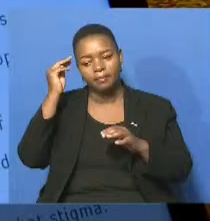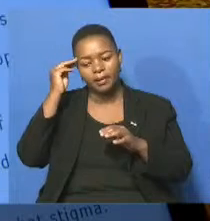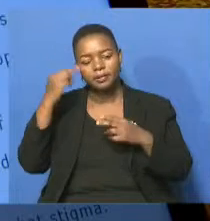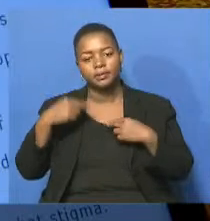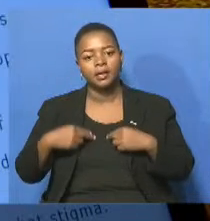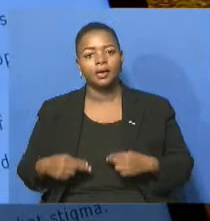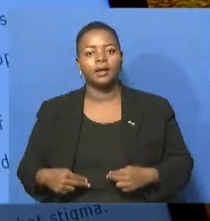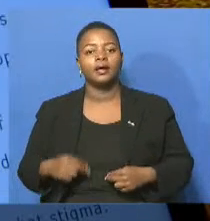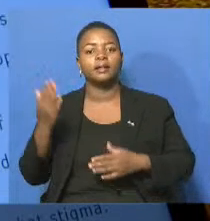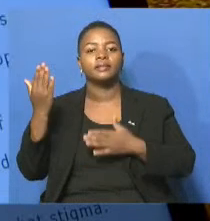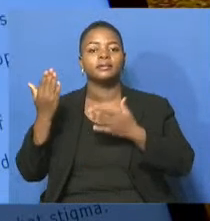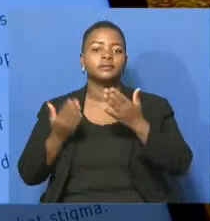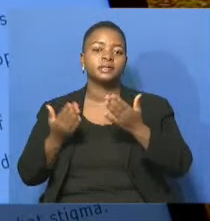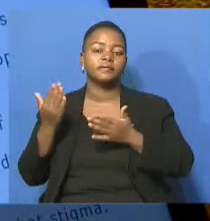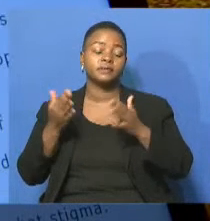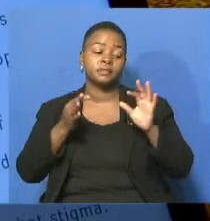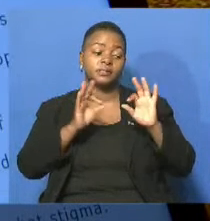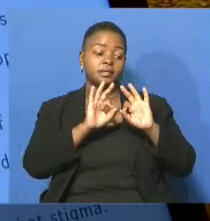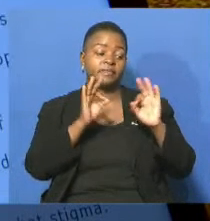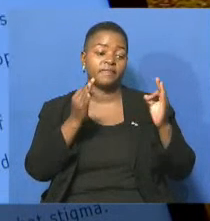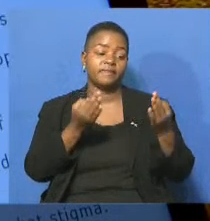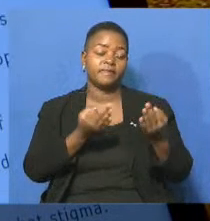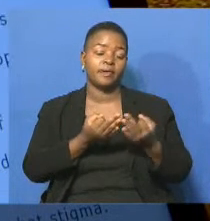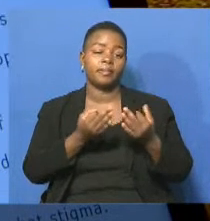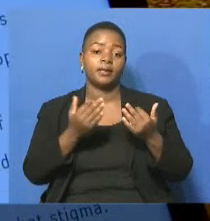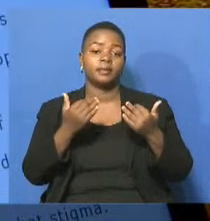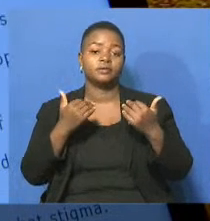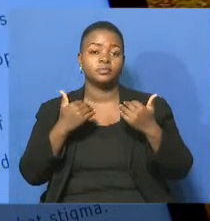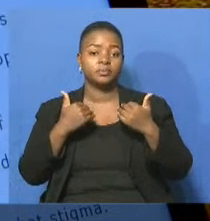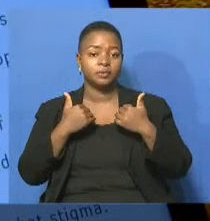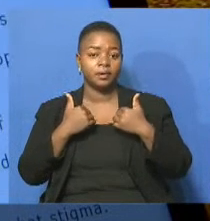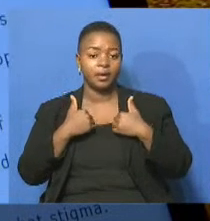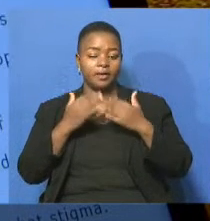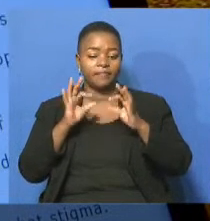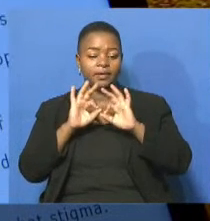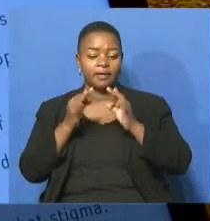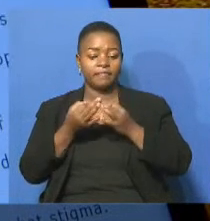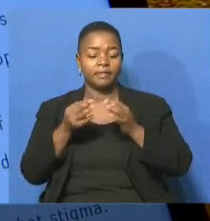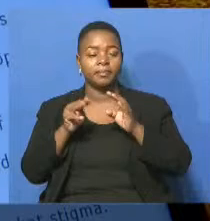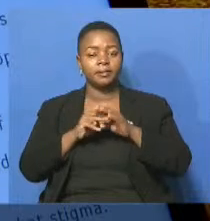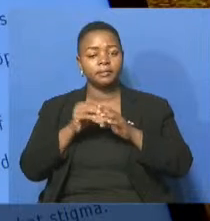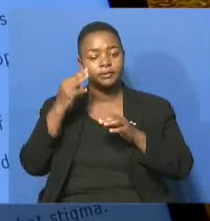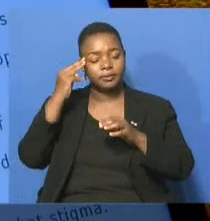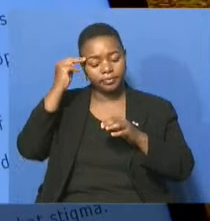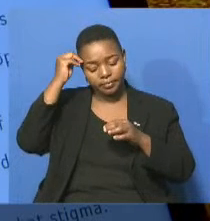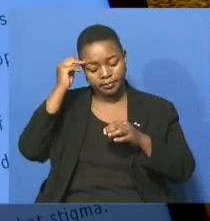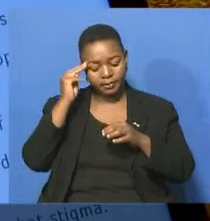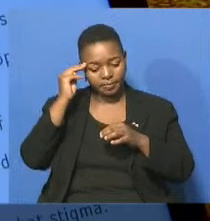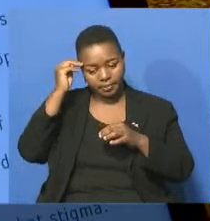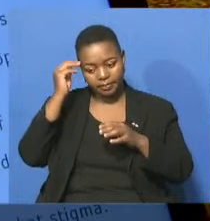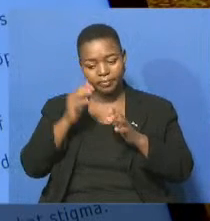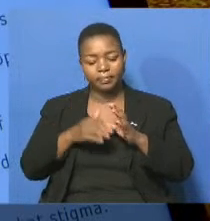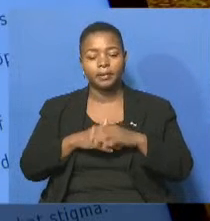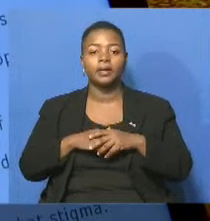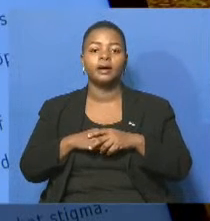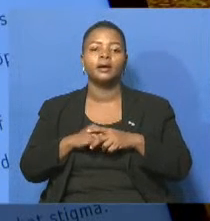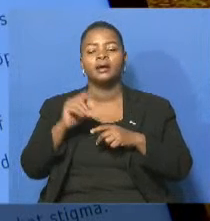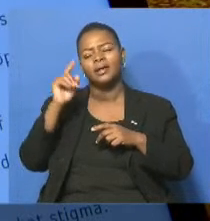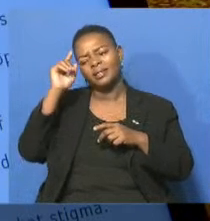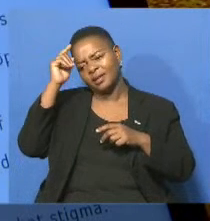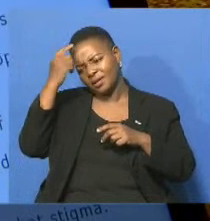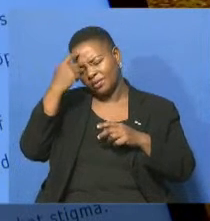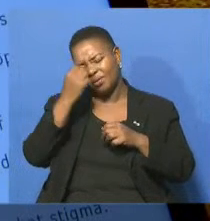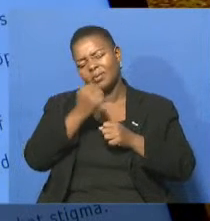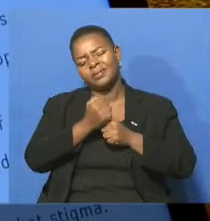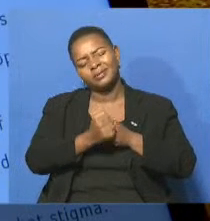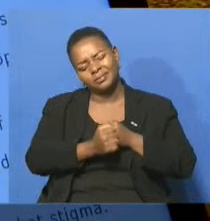services. Those families who have a family member who has mental illness know too well the